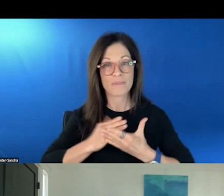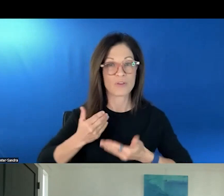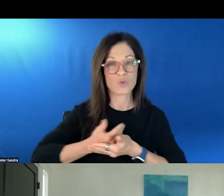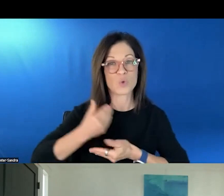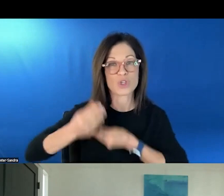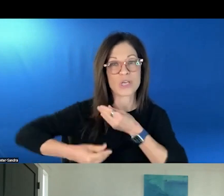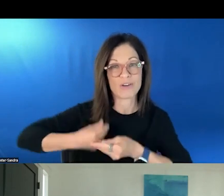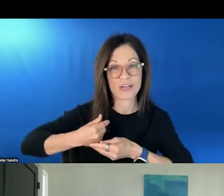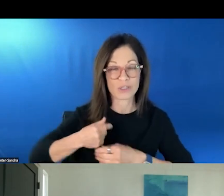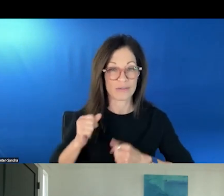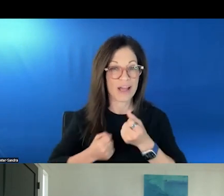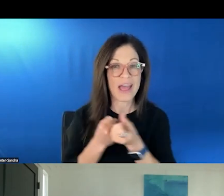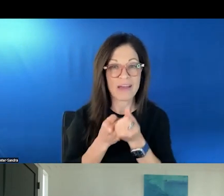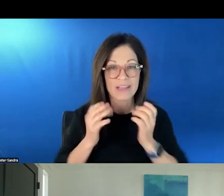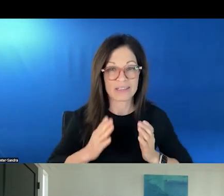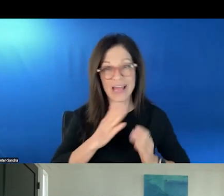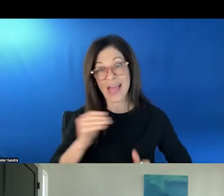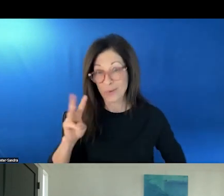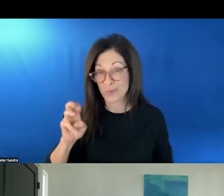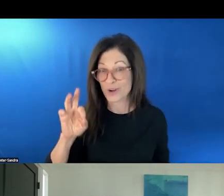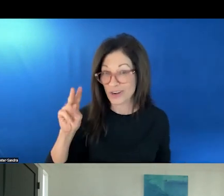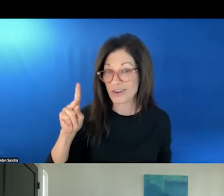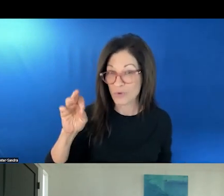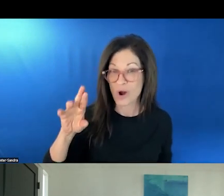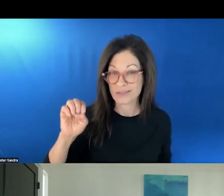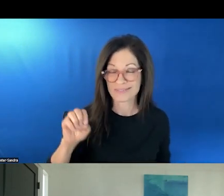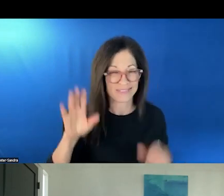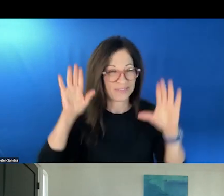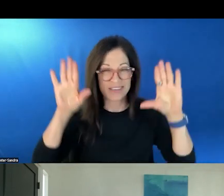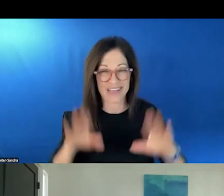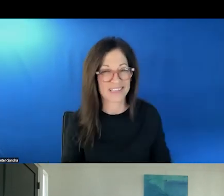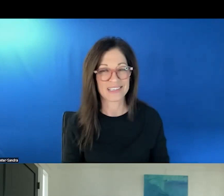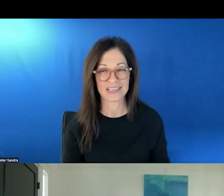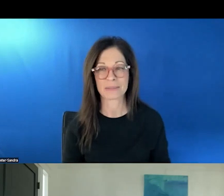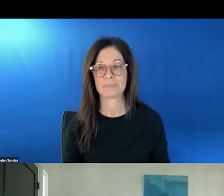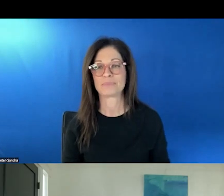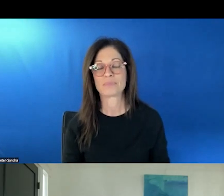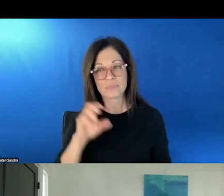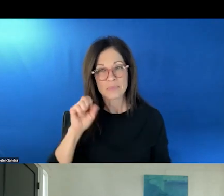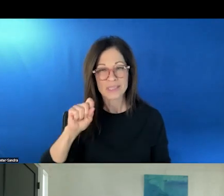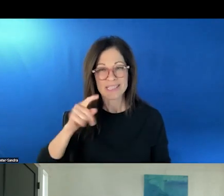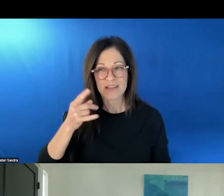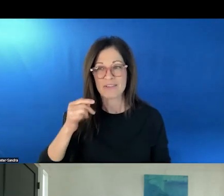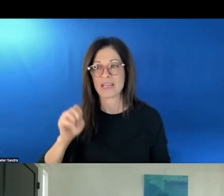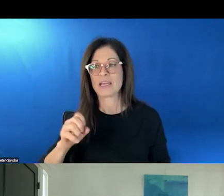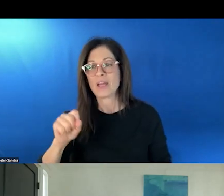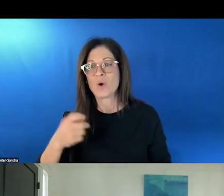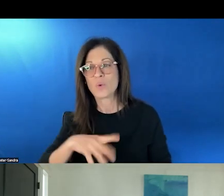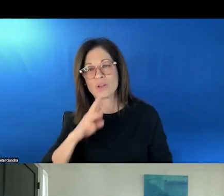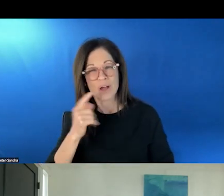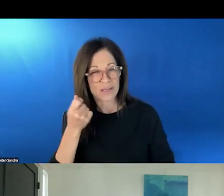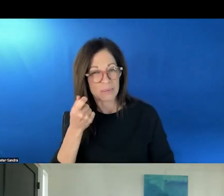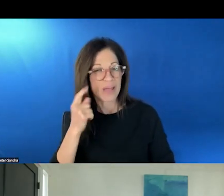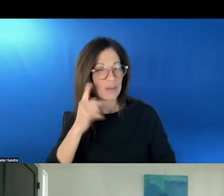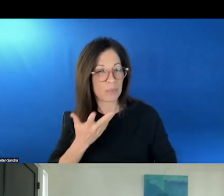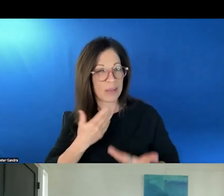advocates and workforce, which is fantastic. We spoke a little bit, I think we probably have maybe one more minute, but we